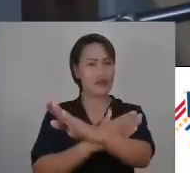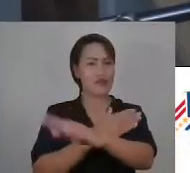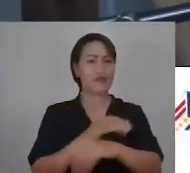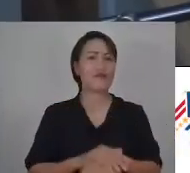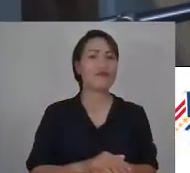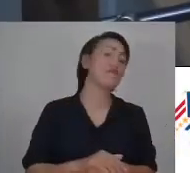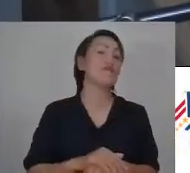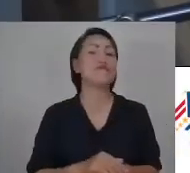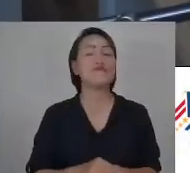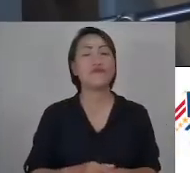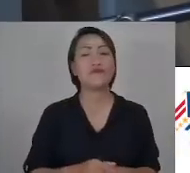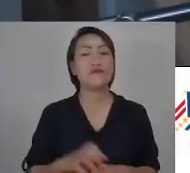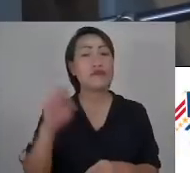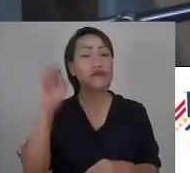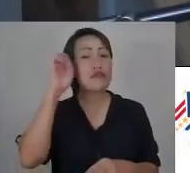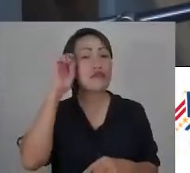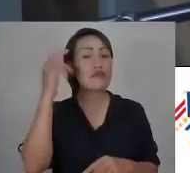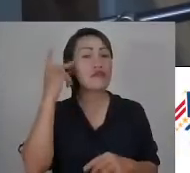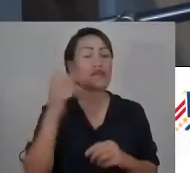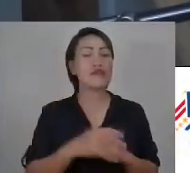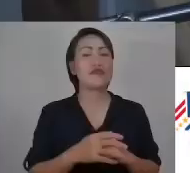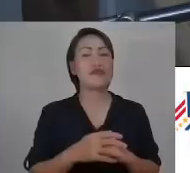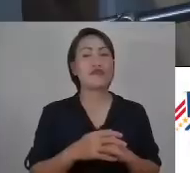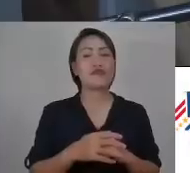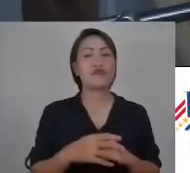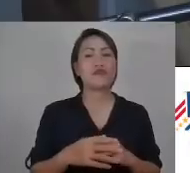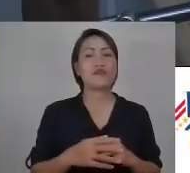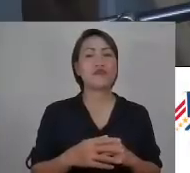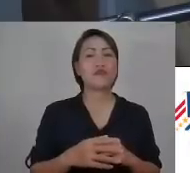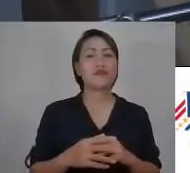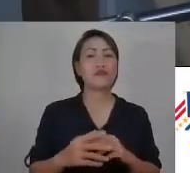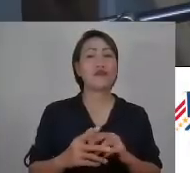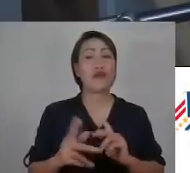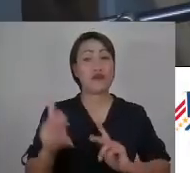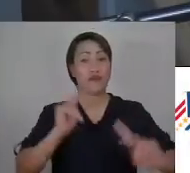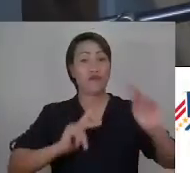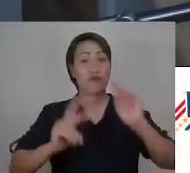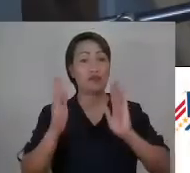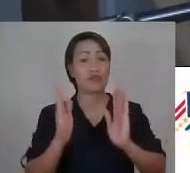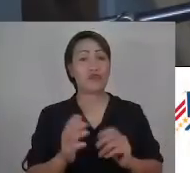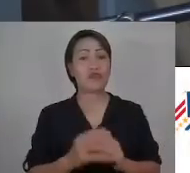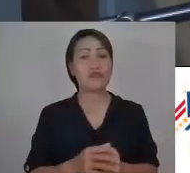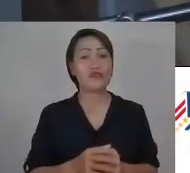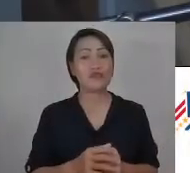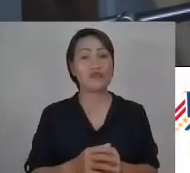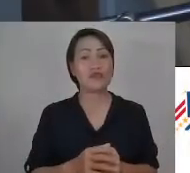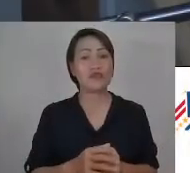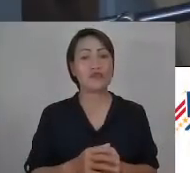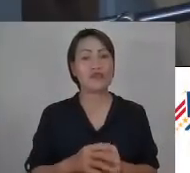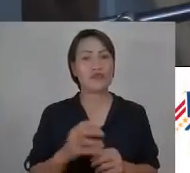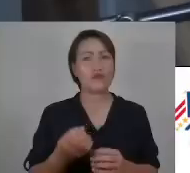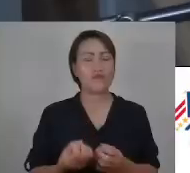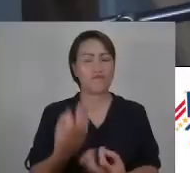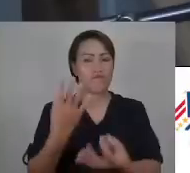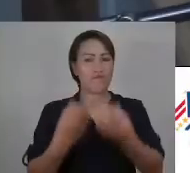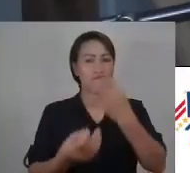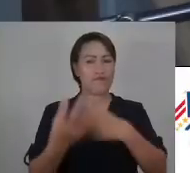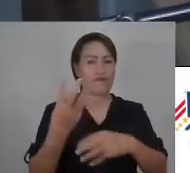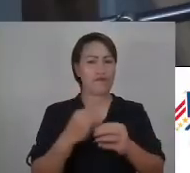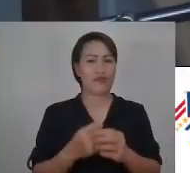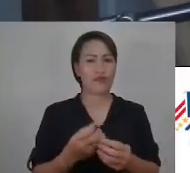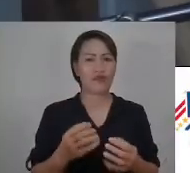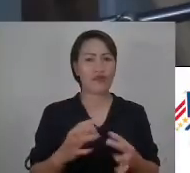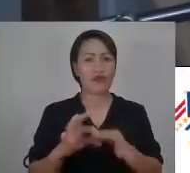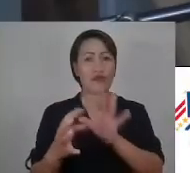a Hungarian-born American physicist known for his works on nuclear and molecular physics